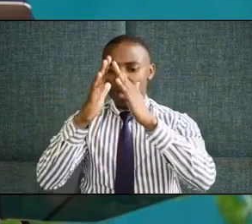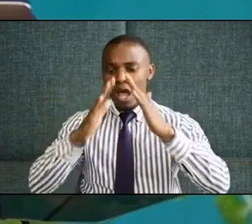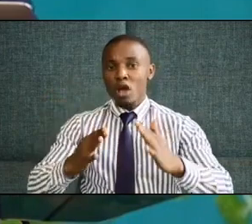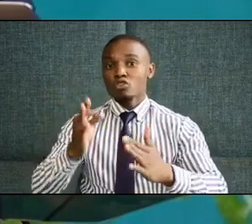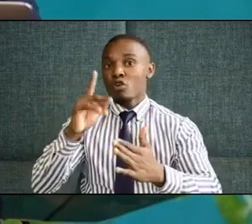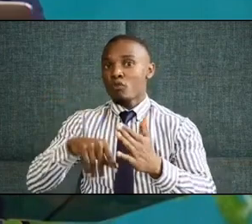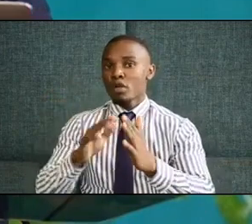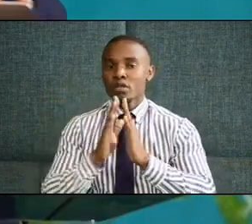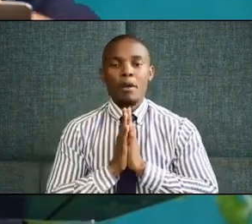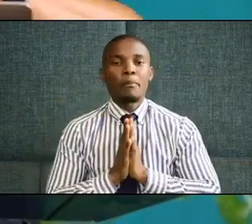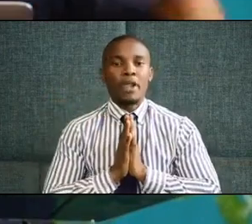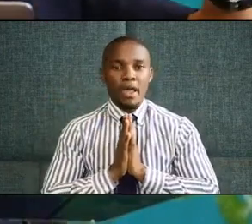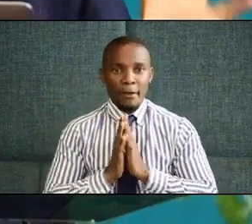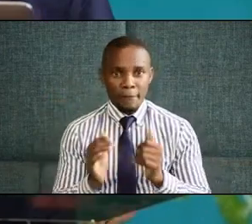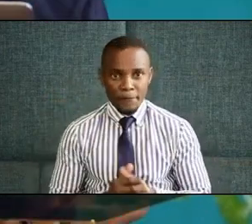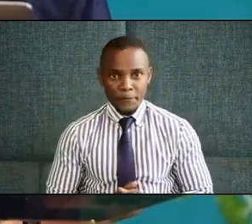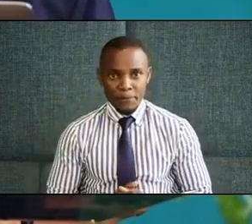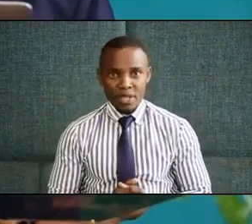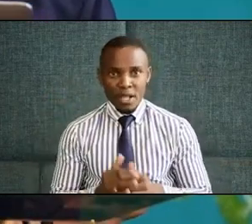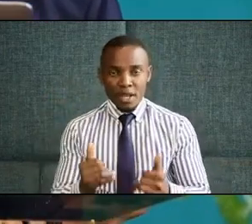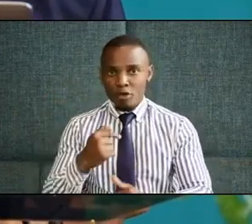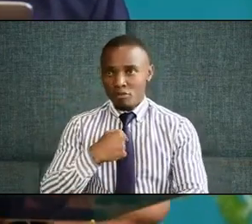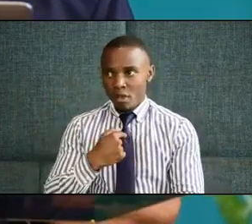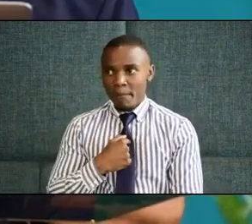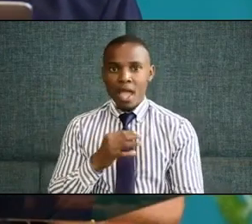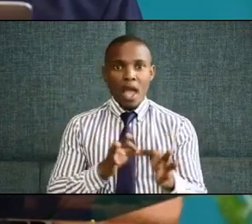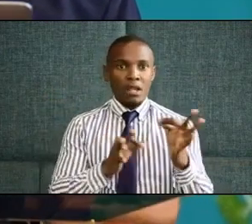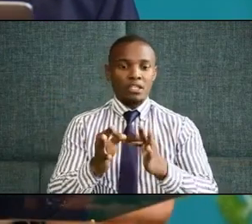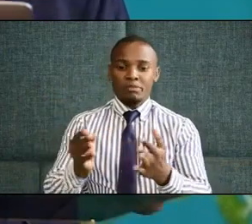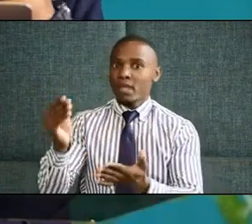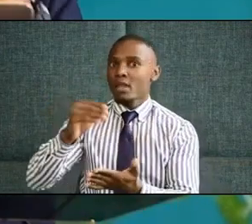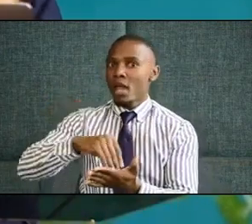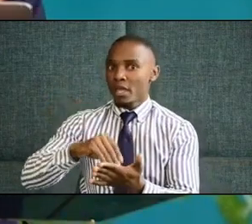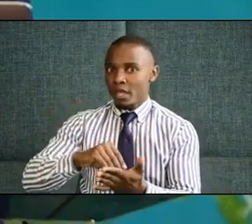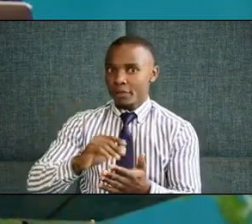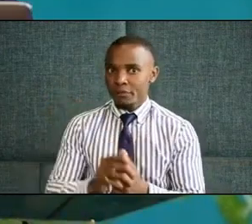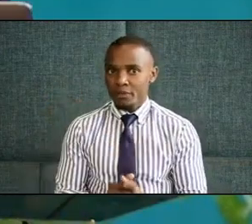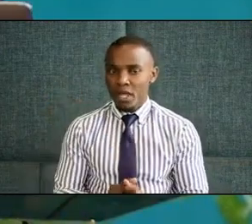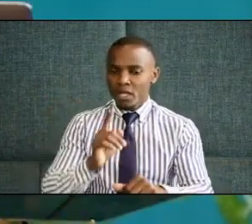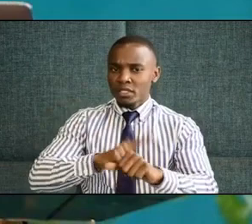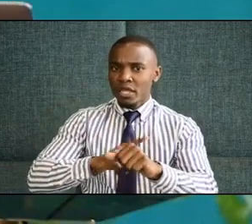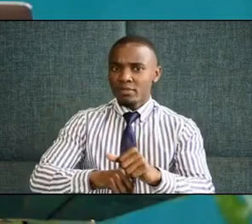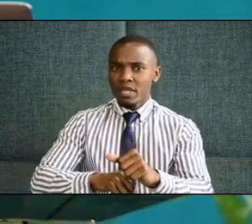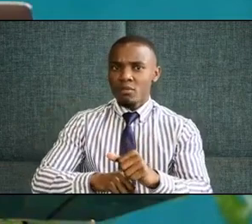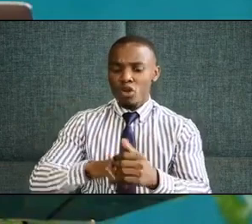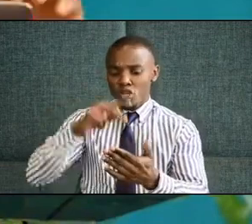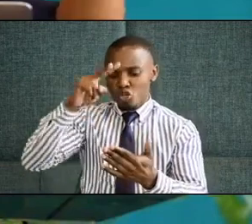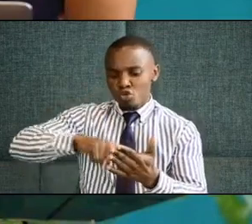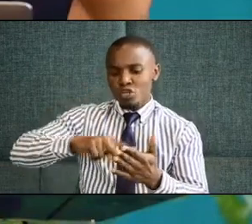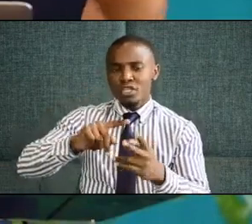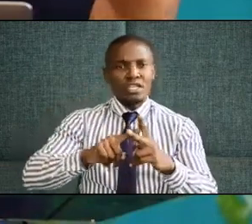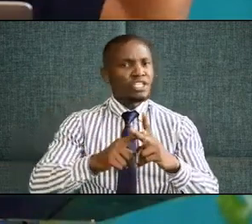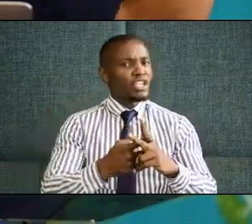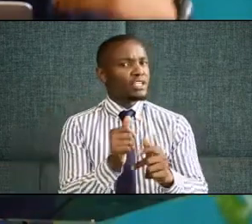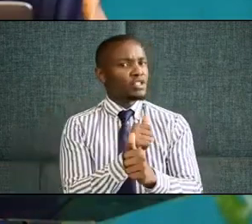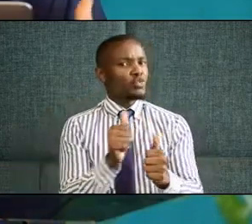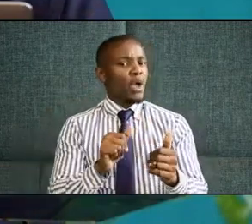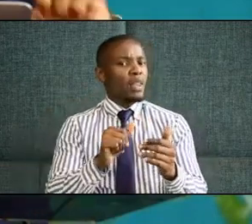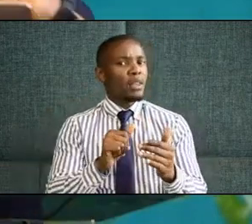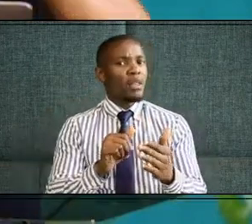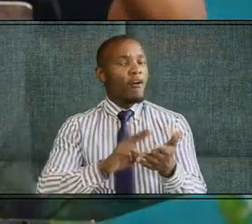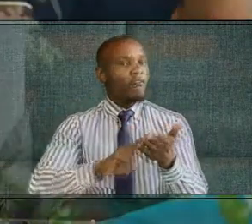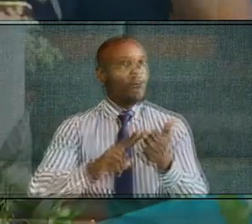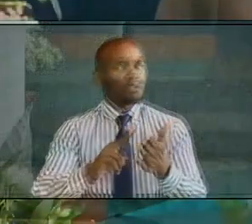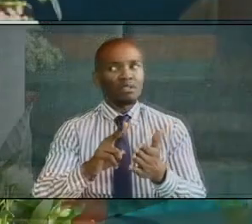prayer." Let me put it again in a better framework. When you study the book of Genesis quite carefully, verse chapter